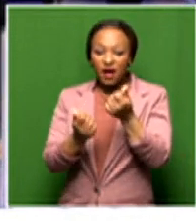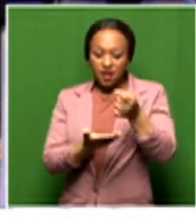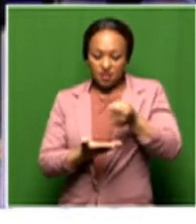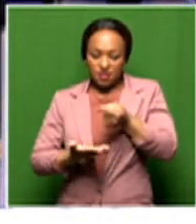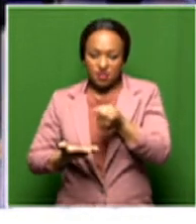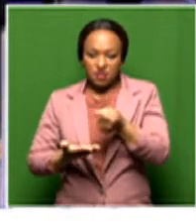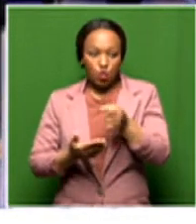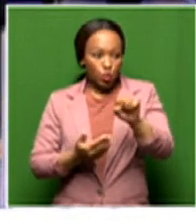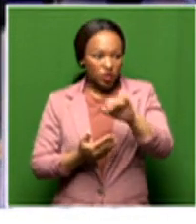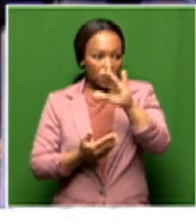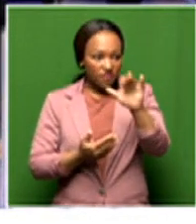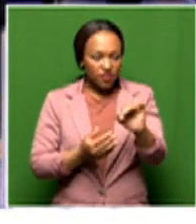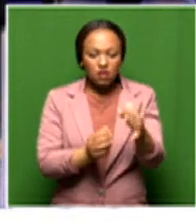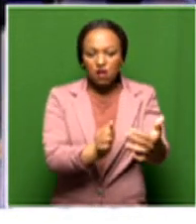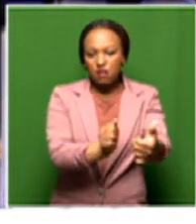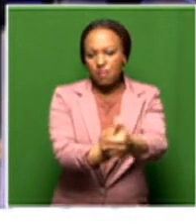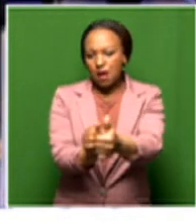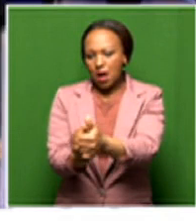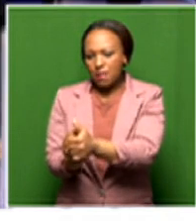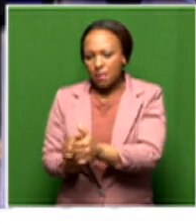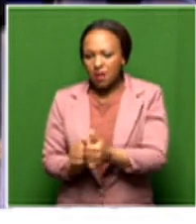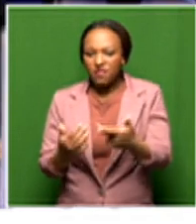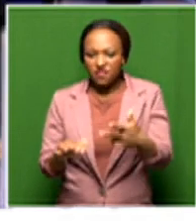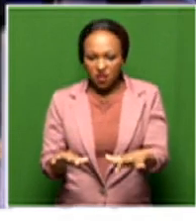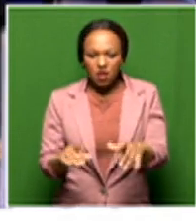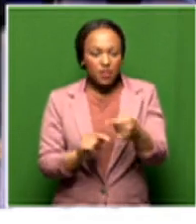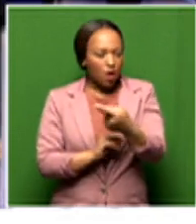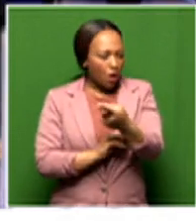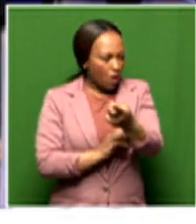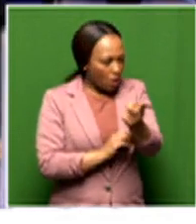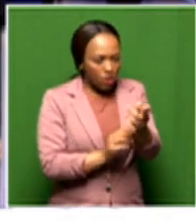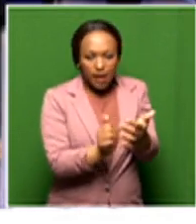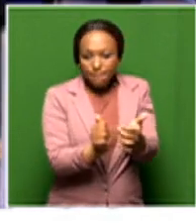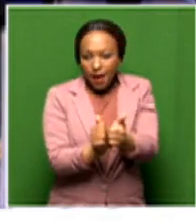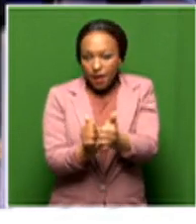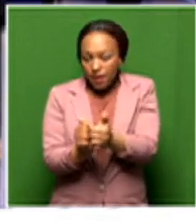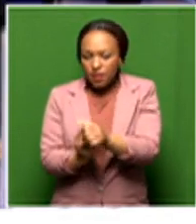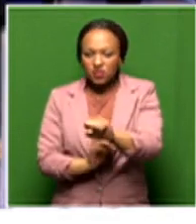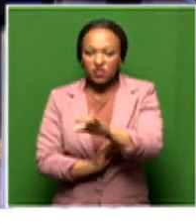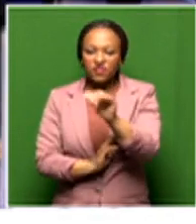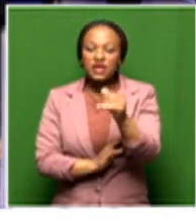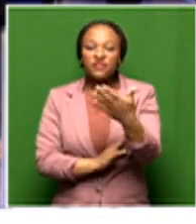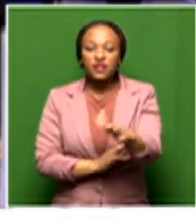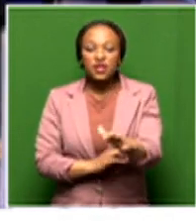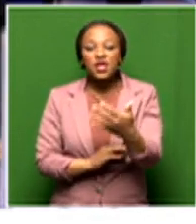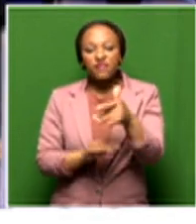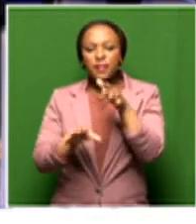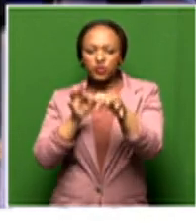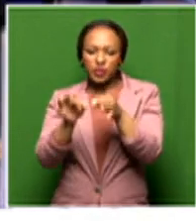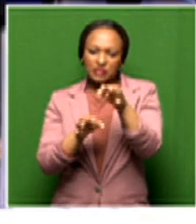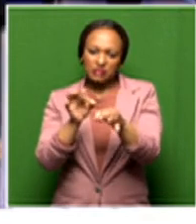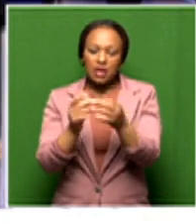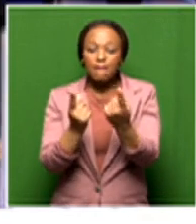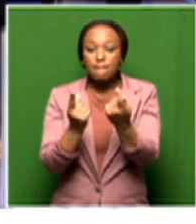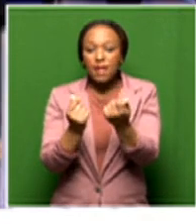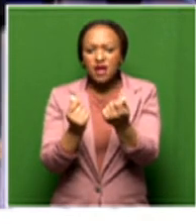South Africans. And when I say all South Africans, I mean all stakeholders. And so if I were to give you a breakdown of